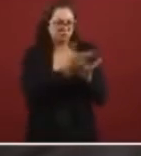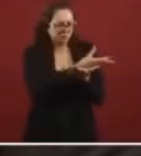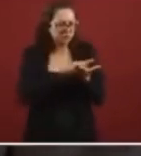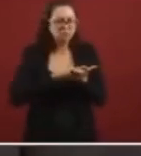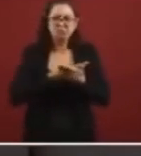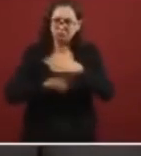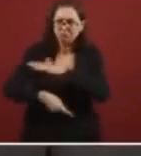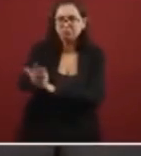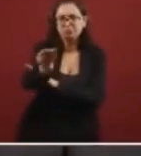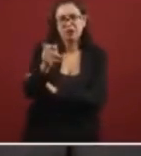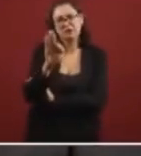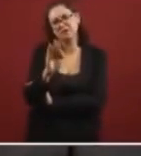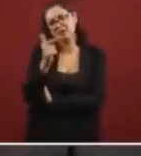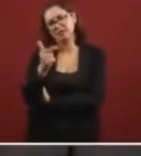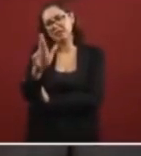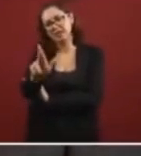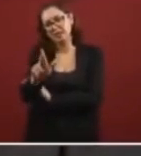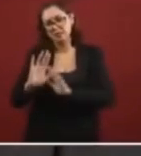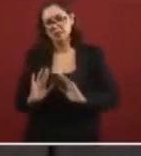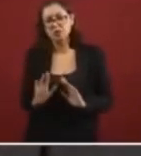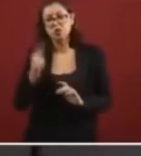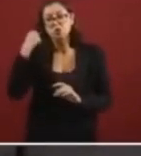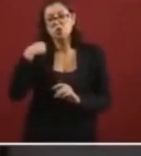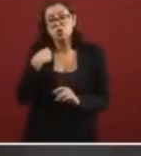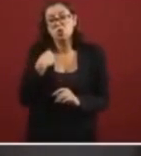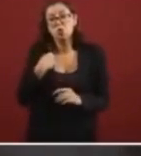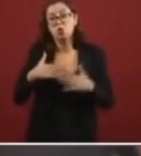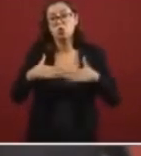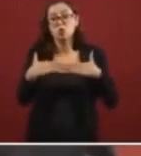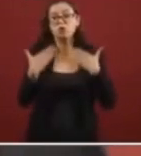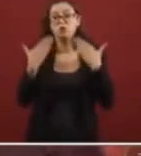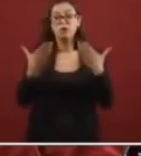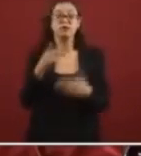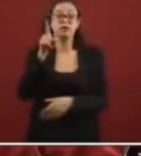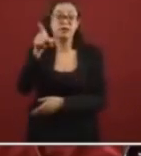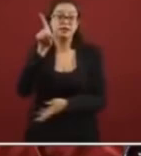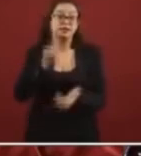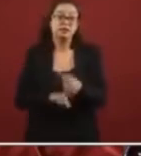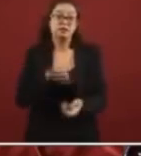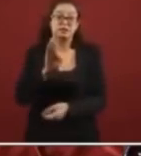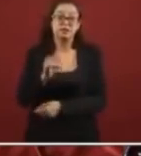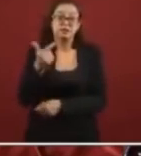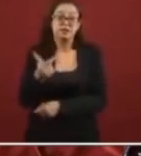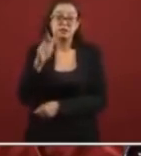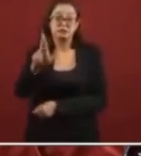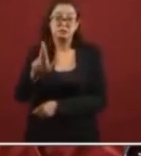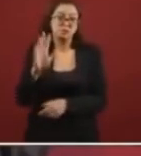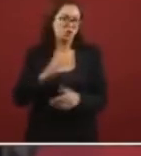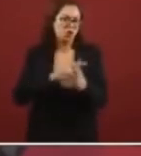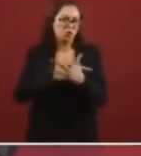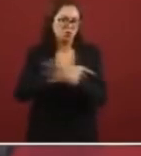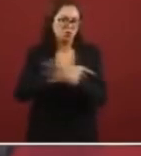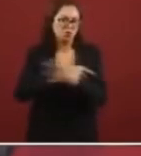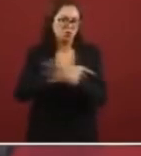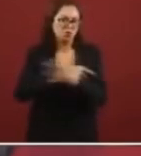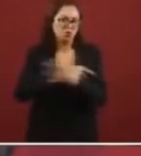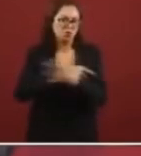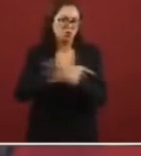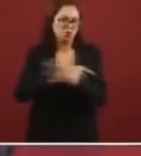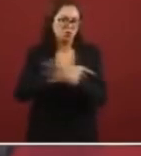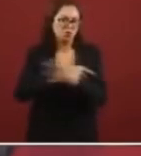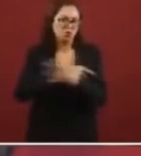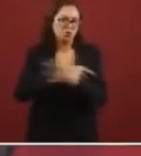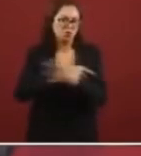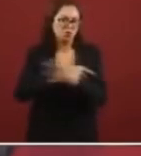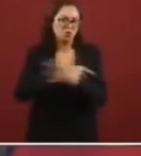tengo confianza en que en la fiscalía se van a atender todos estos asuntos. And I